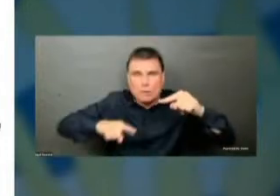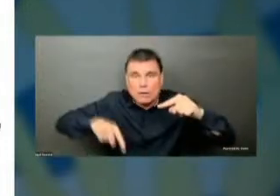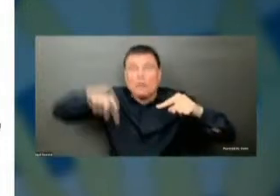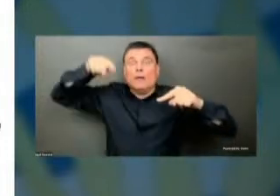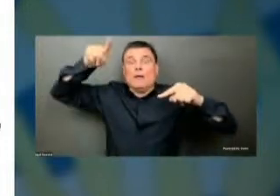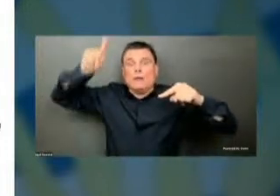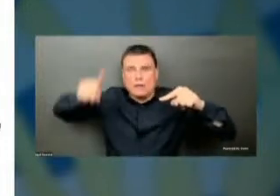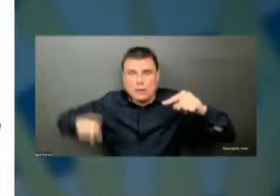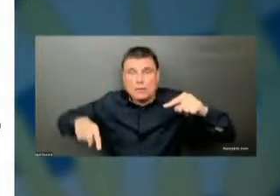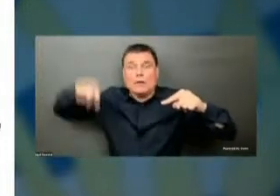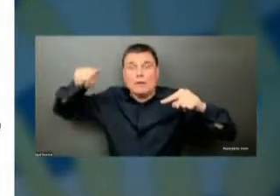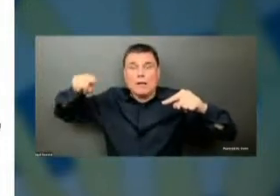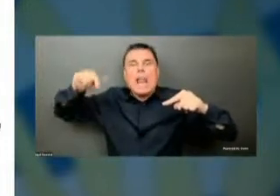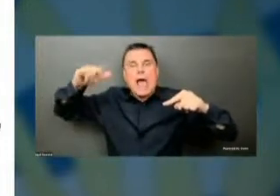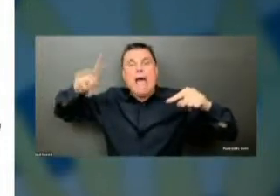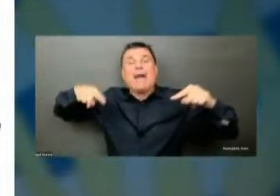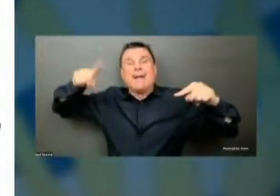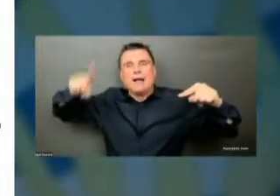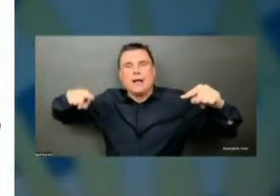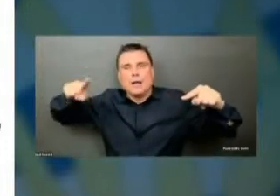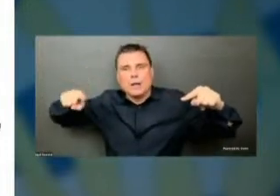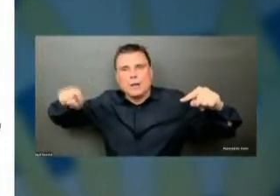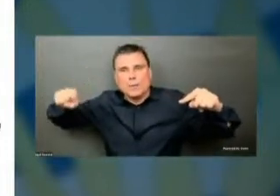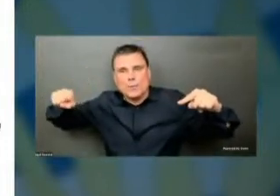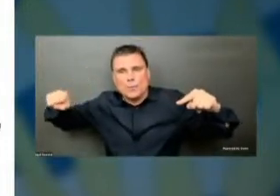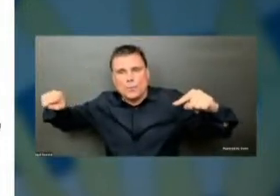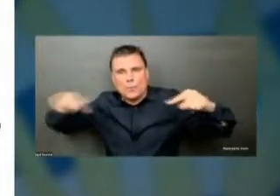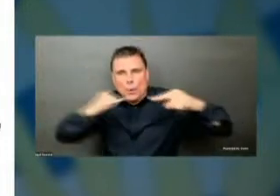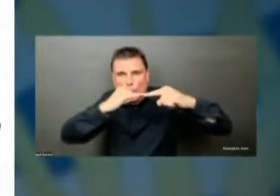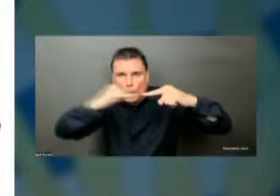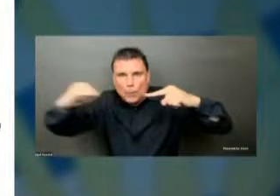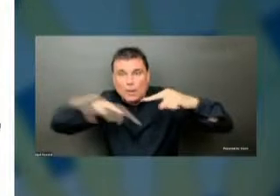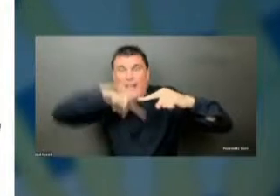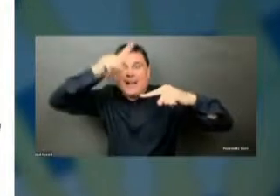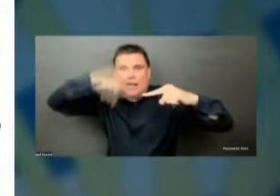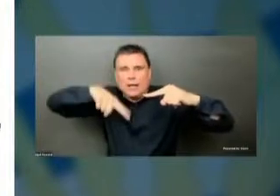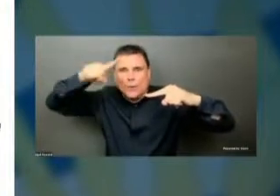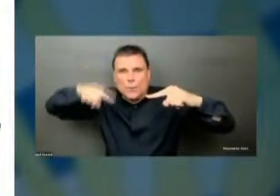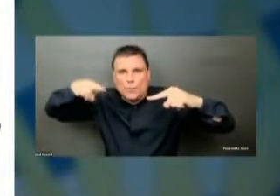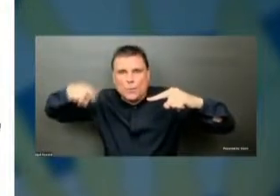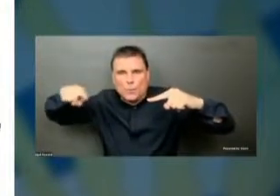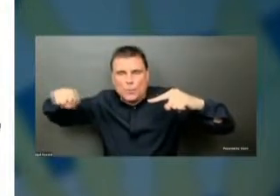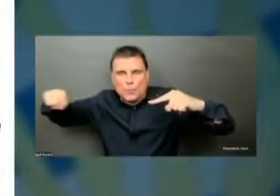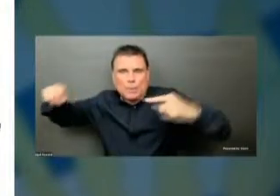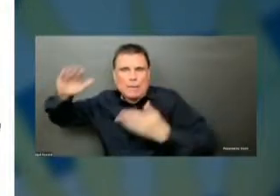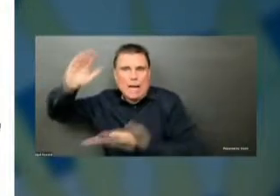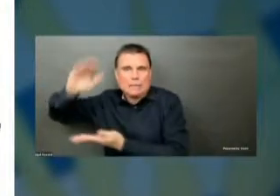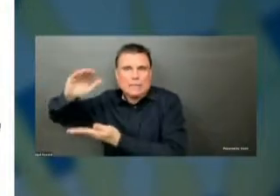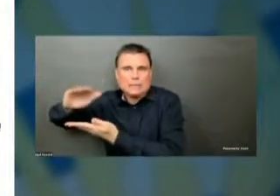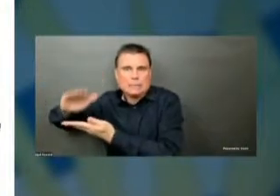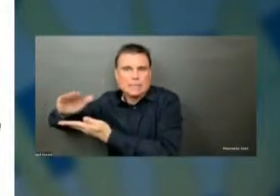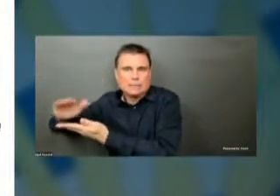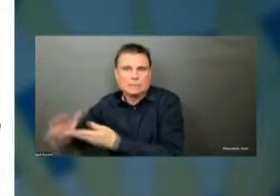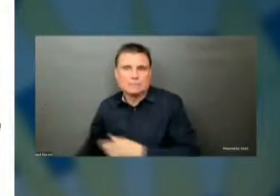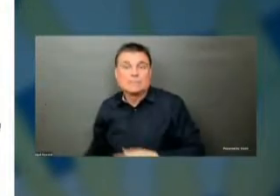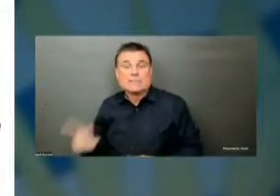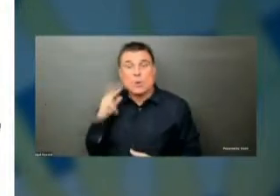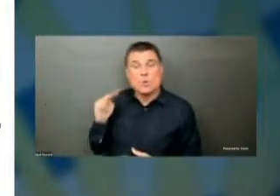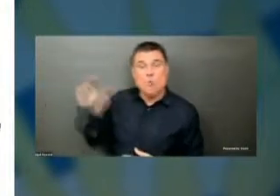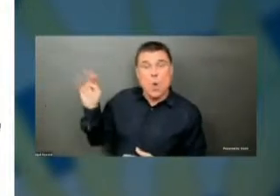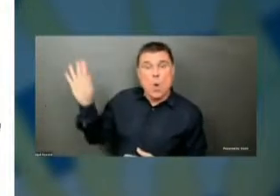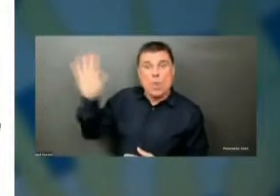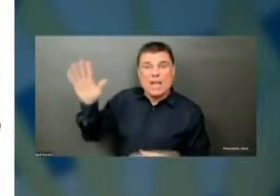reproductive number again has come down below 1, and we've seen that as well for the north, although the numbers are small here, so